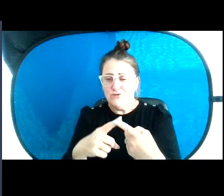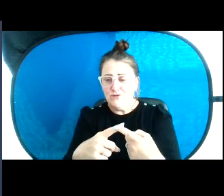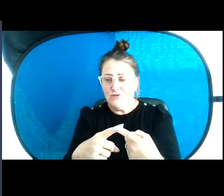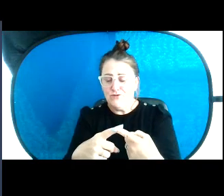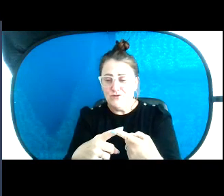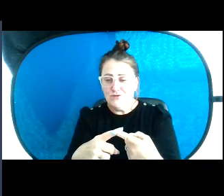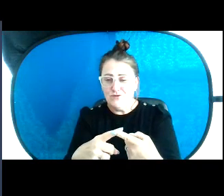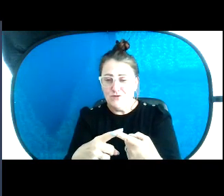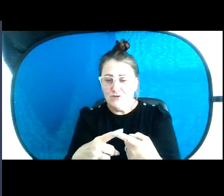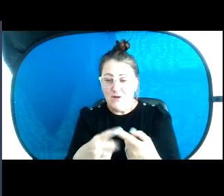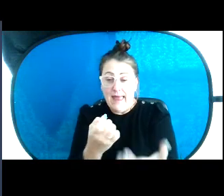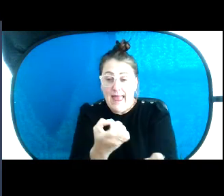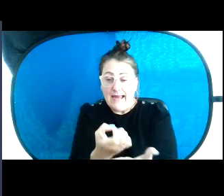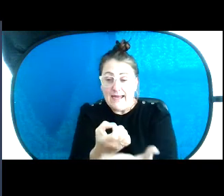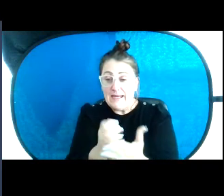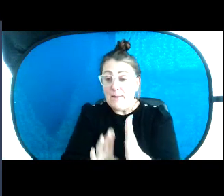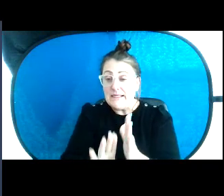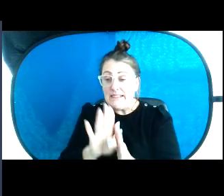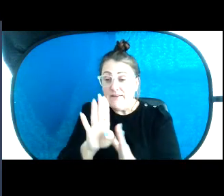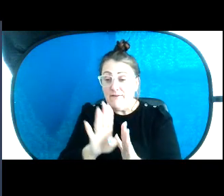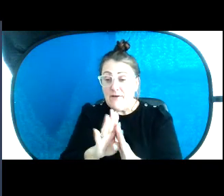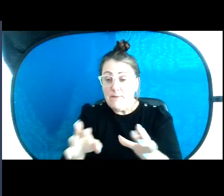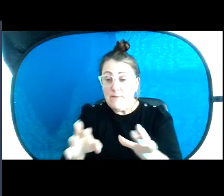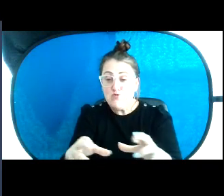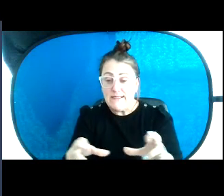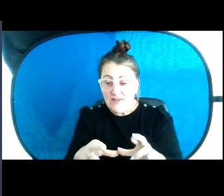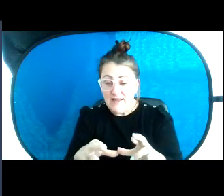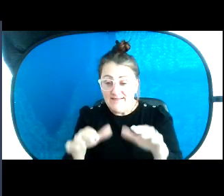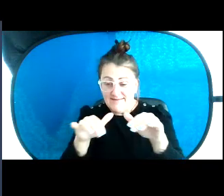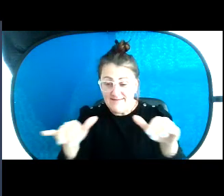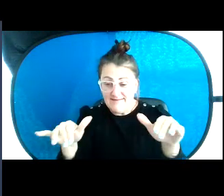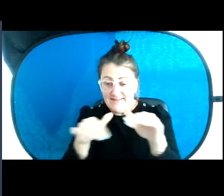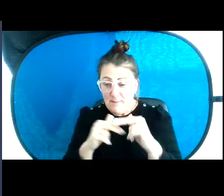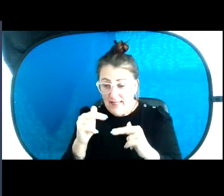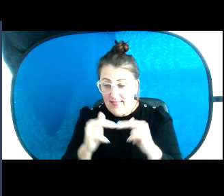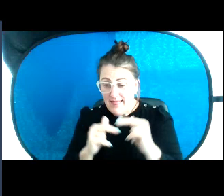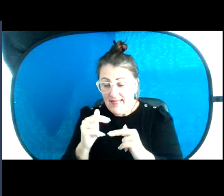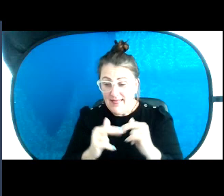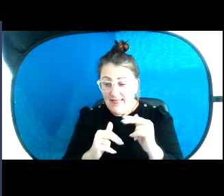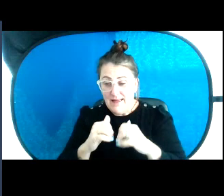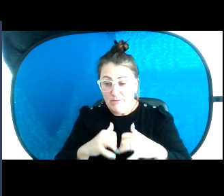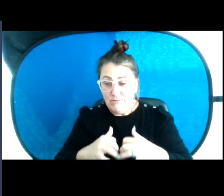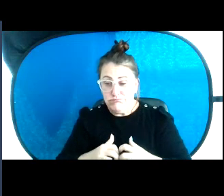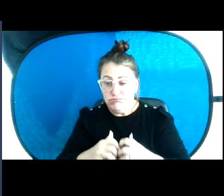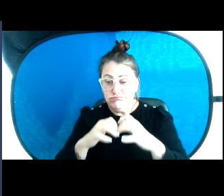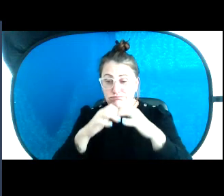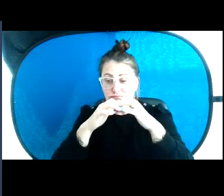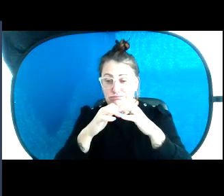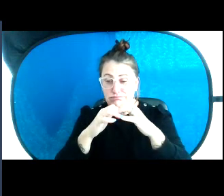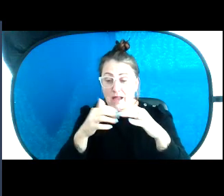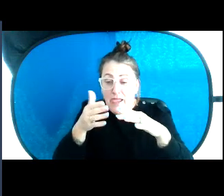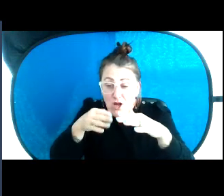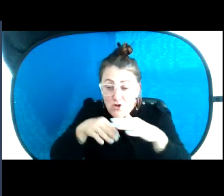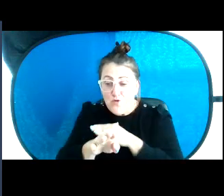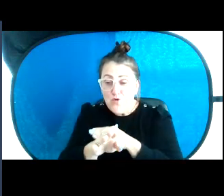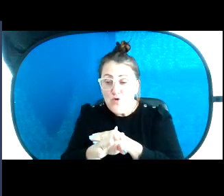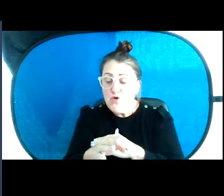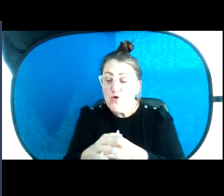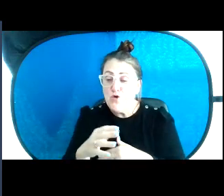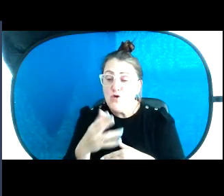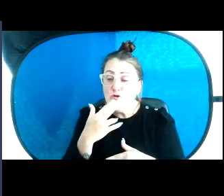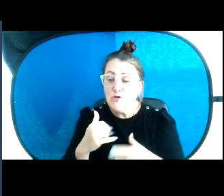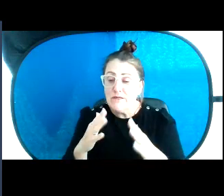the economic development region that you're building, going through a small town and passing school is